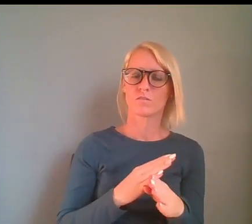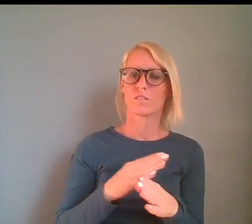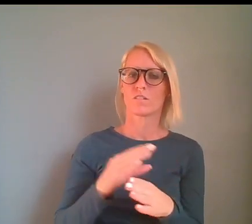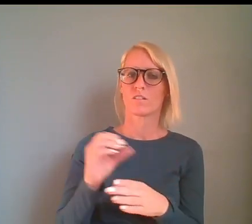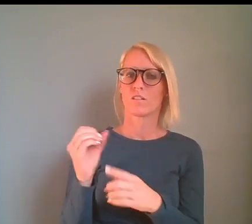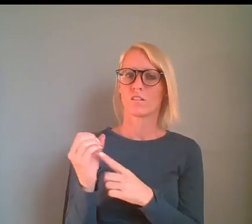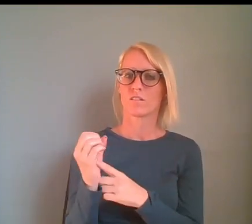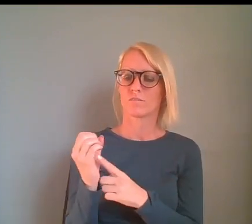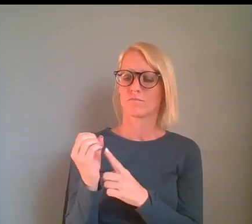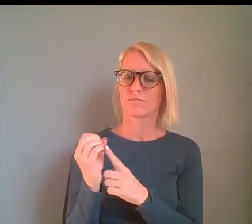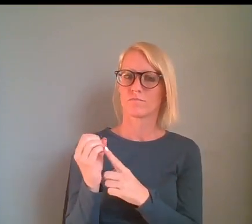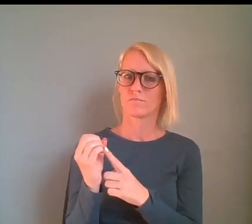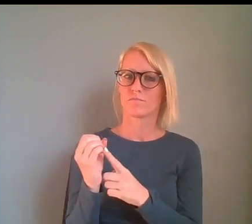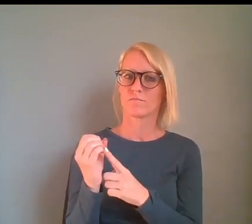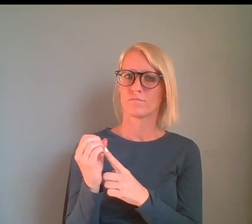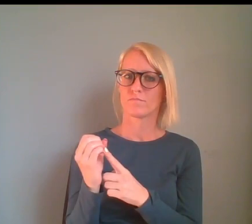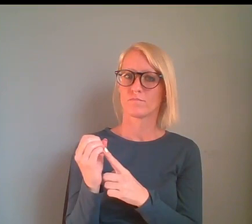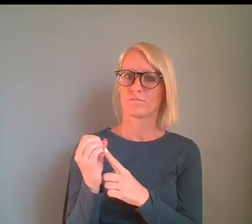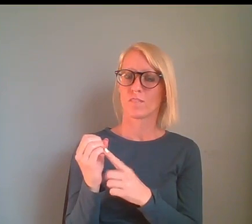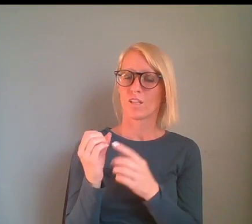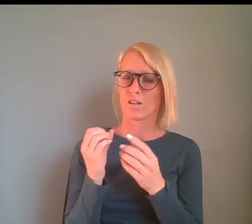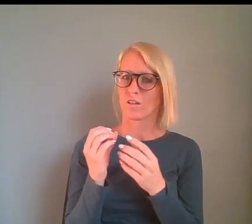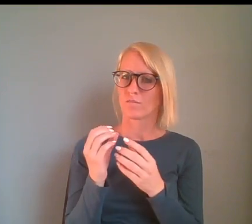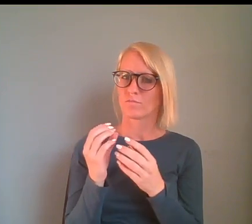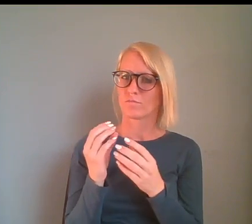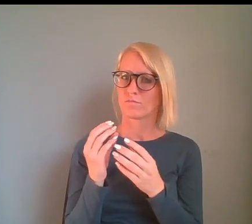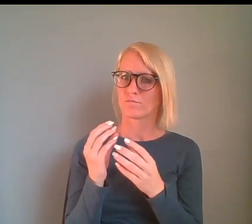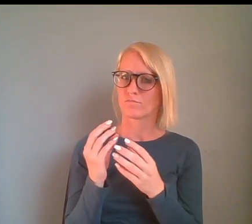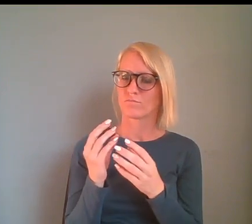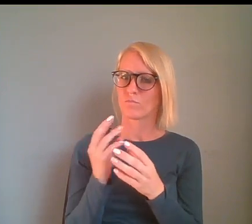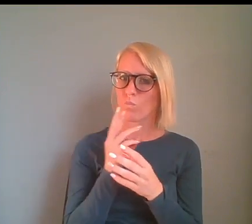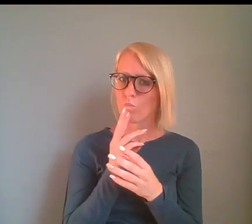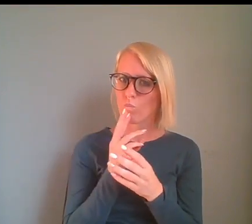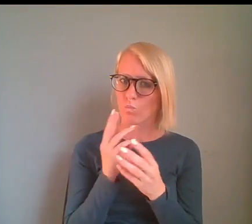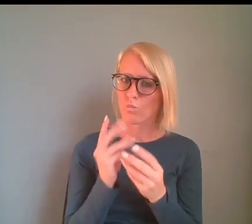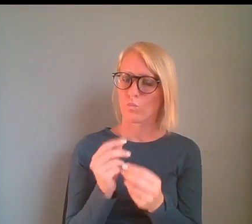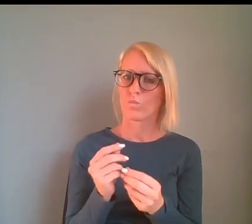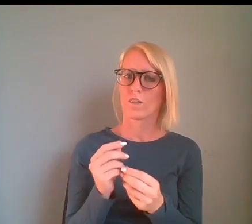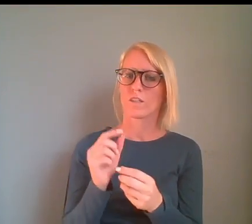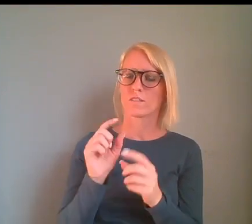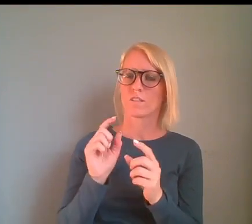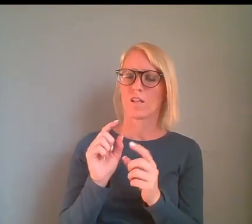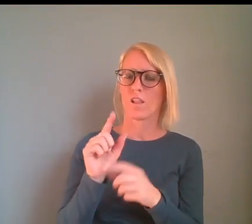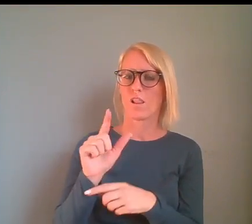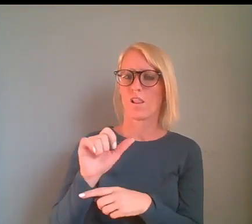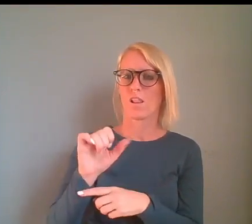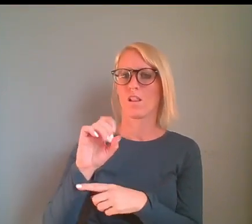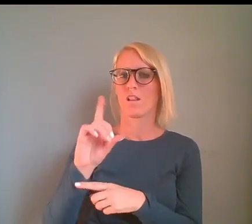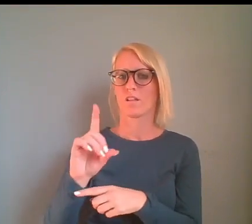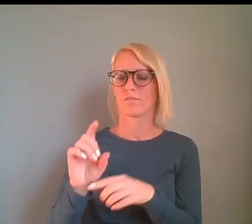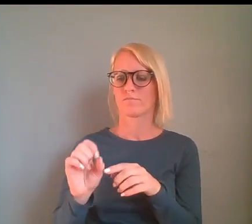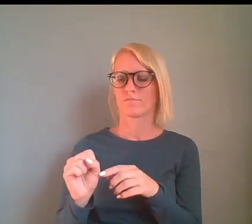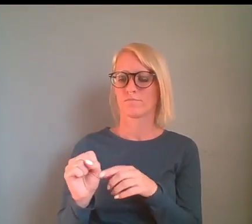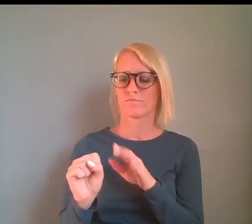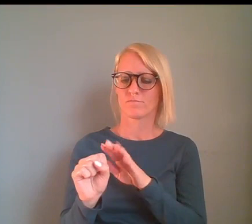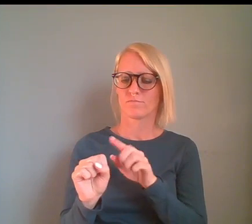get lubricated. It's a lid, okay? And that's where your lashes come out,